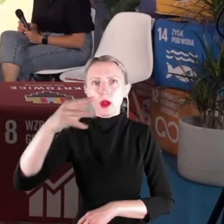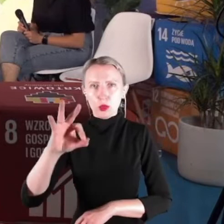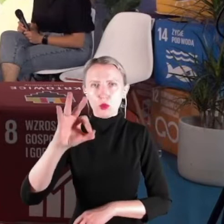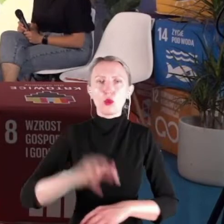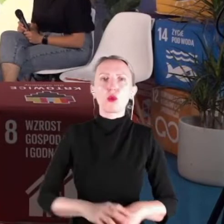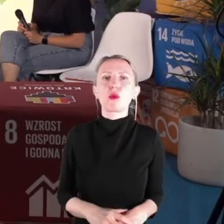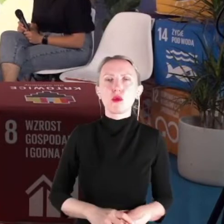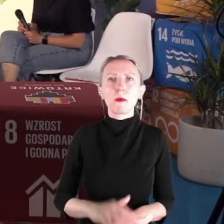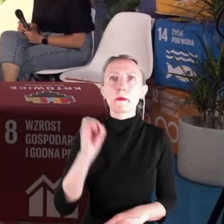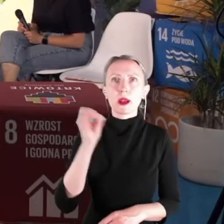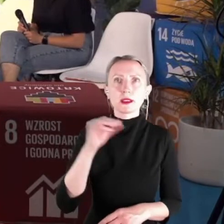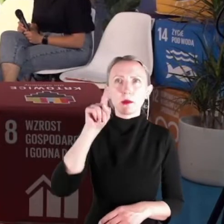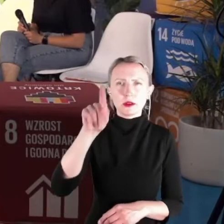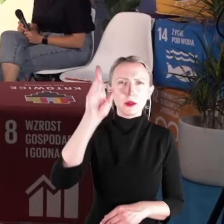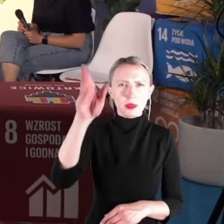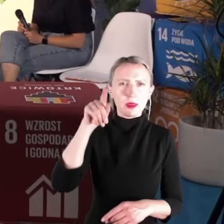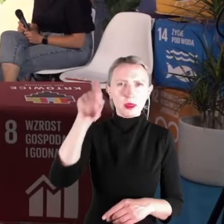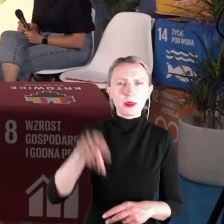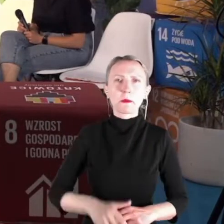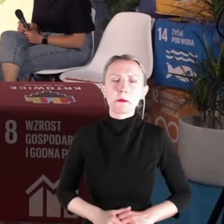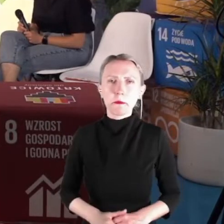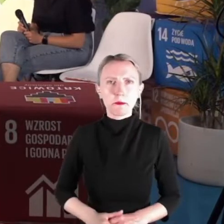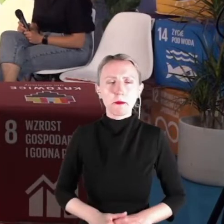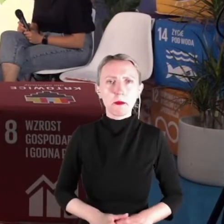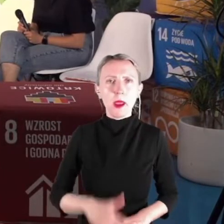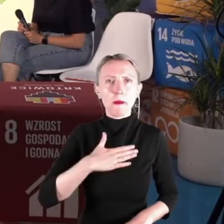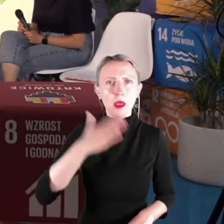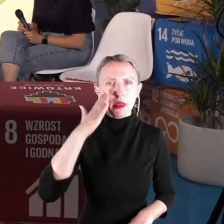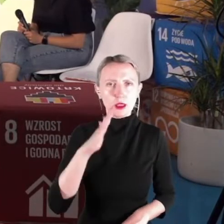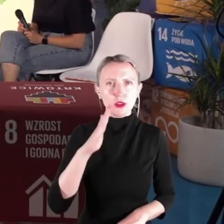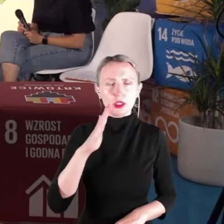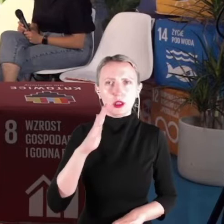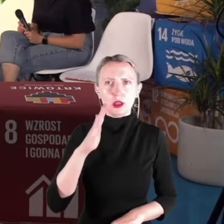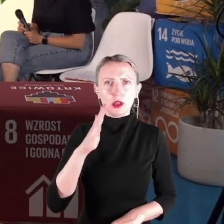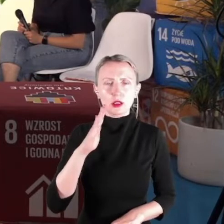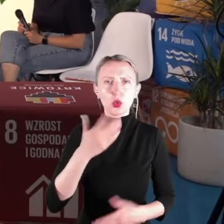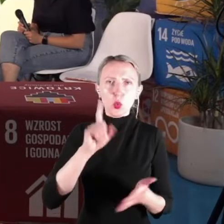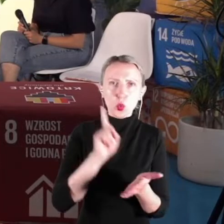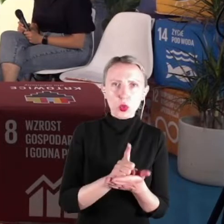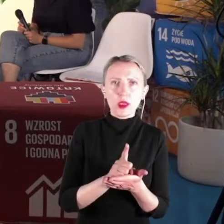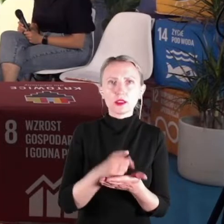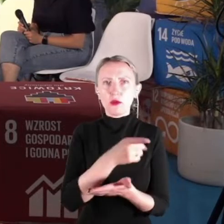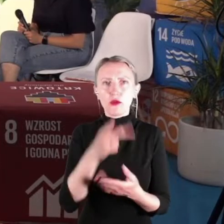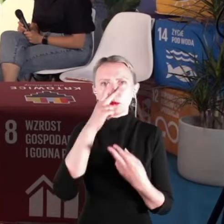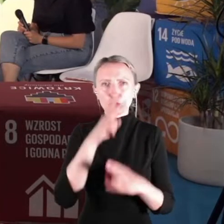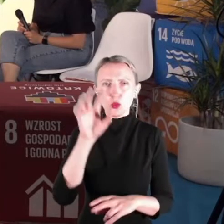screen, and I recommend you to get comfortable, because that's going to be more interesting over here.